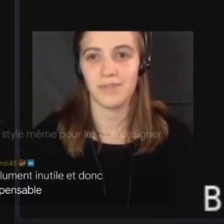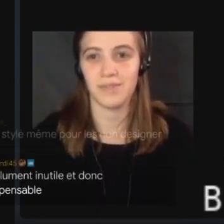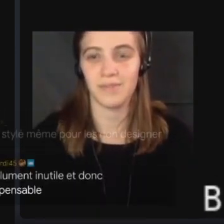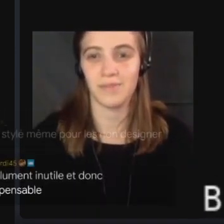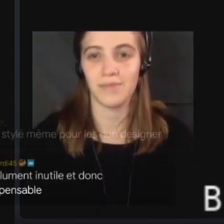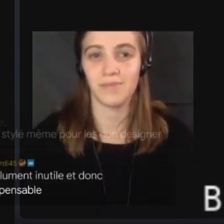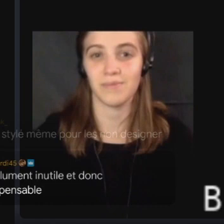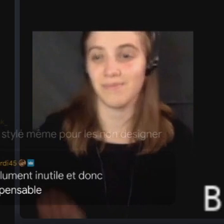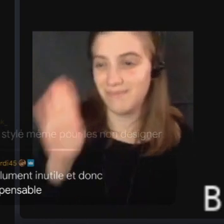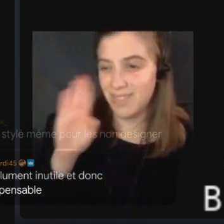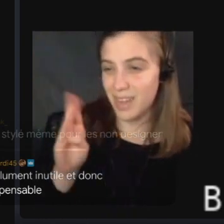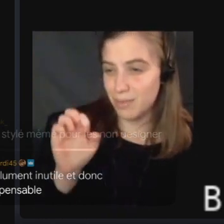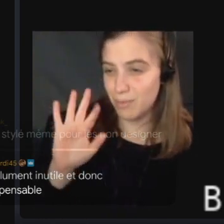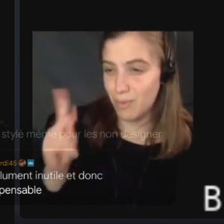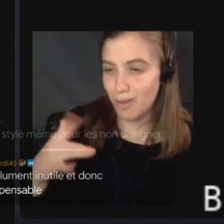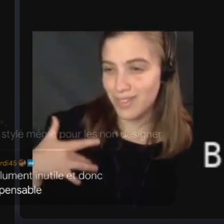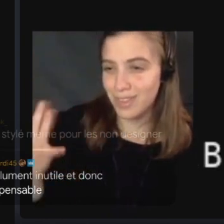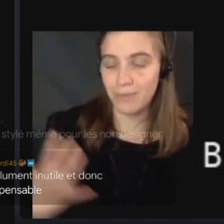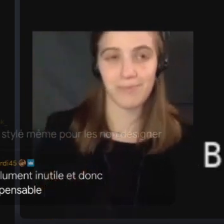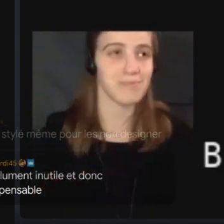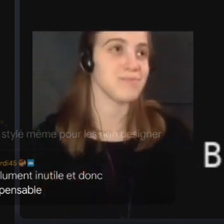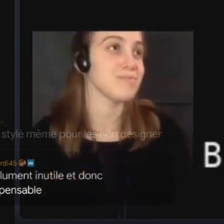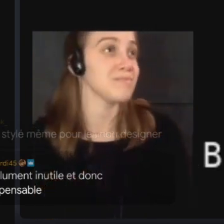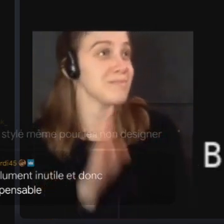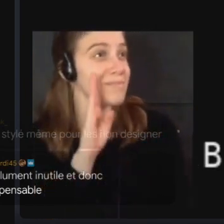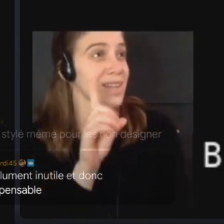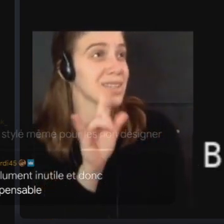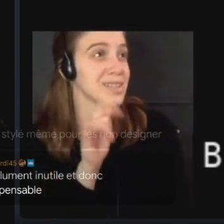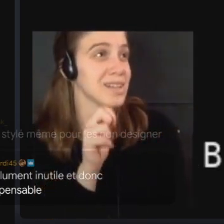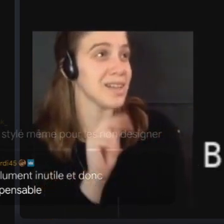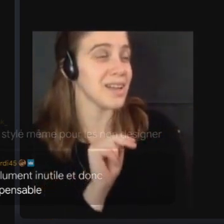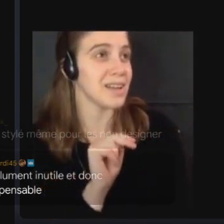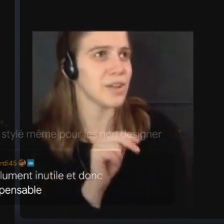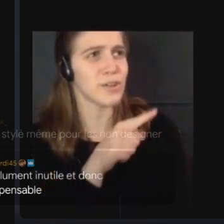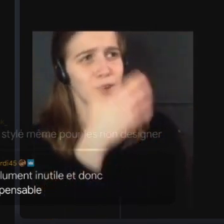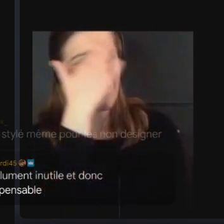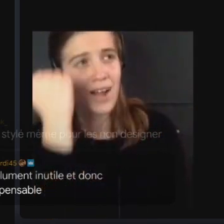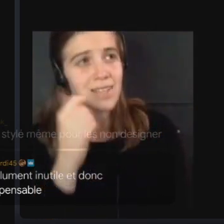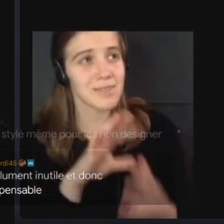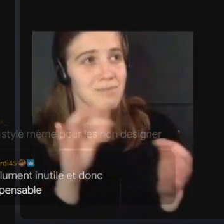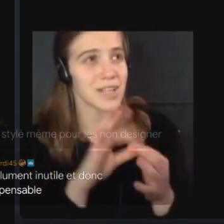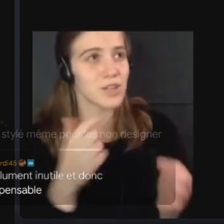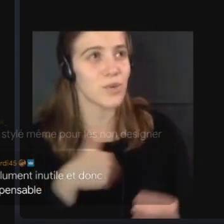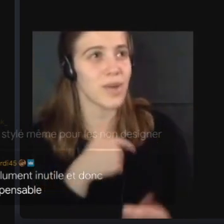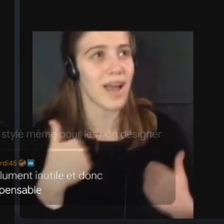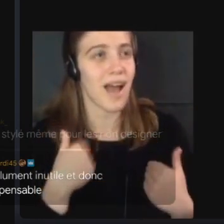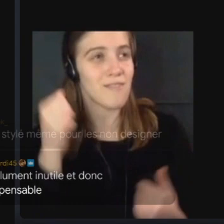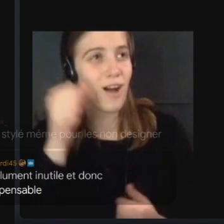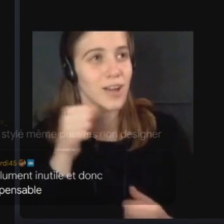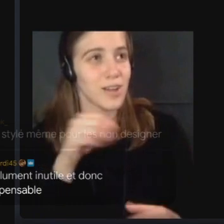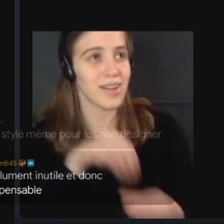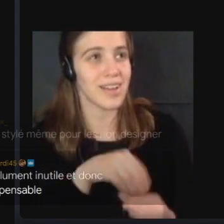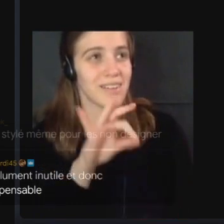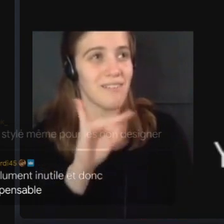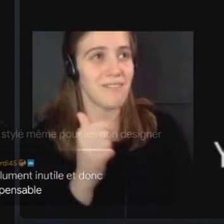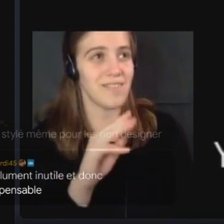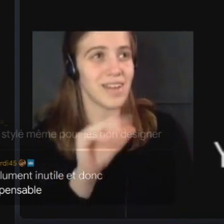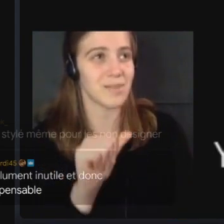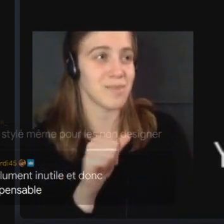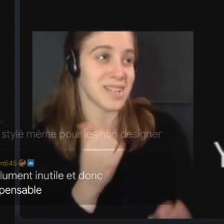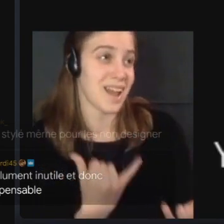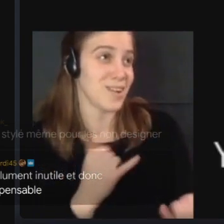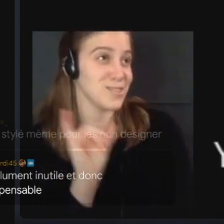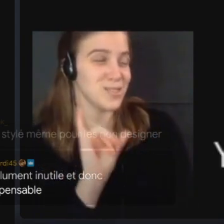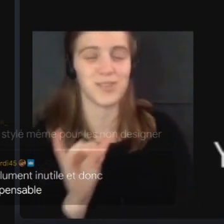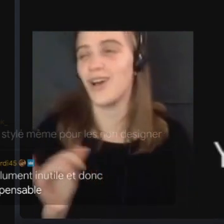Hey, Brock, what's up? Hey, Dylan. You forgot to mention that we have audio in Figma now, too. Good. Ah, Thanks, ils sont Brock.